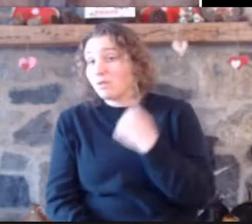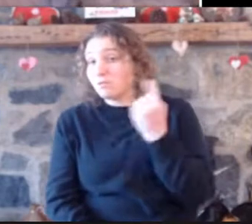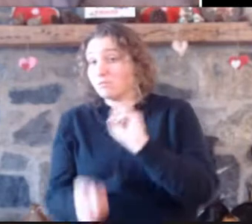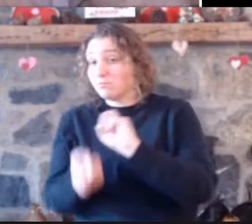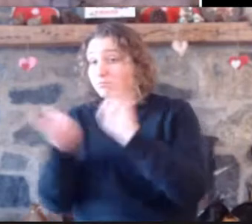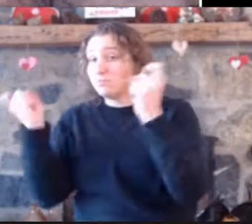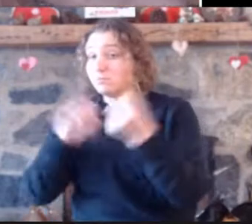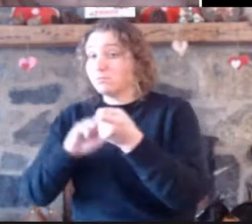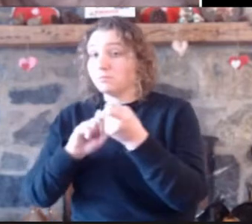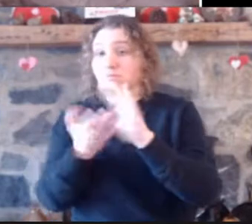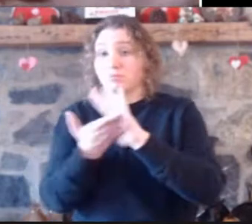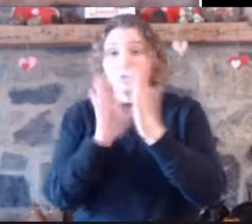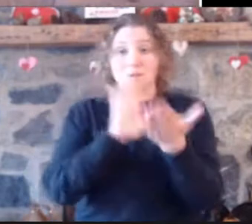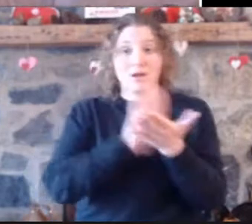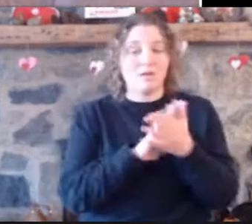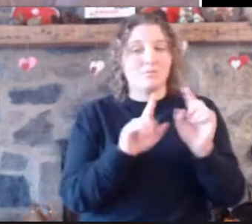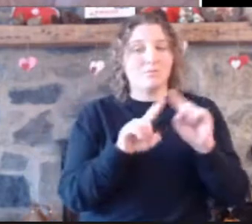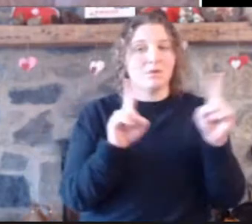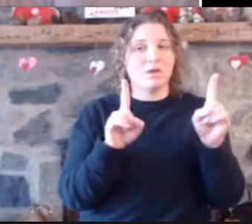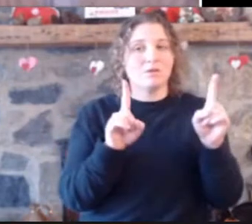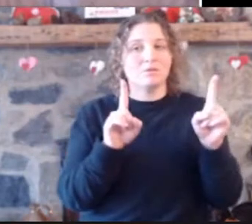one to the other, yet they give them